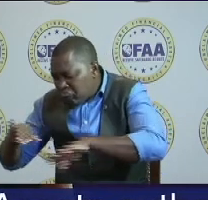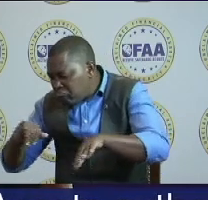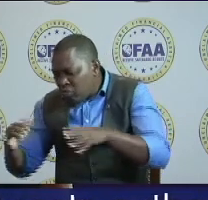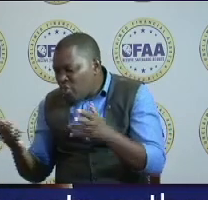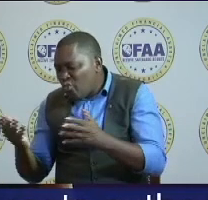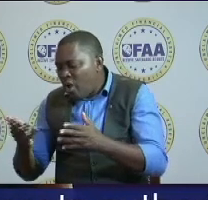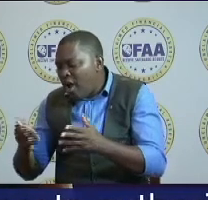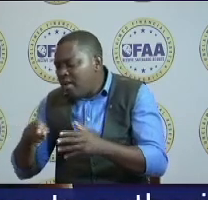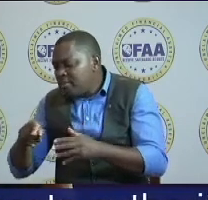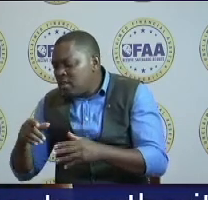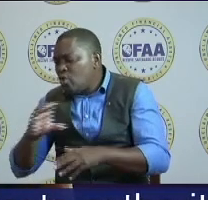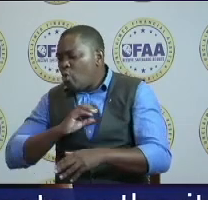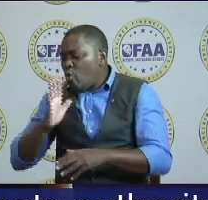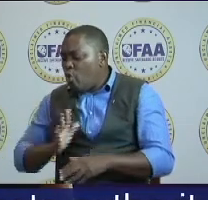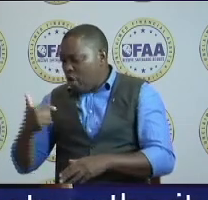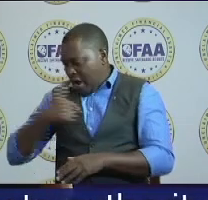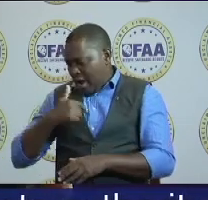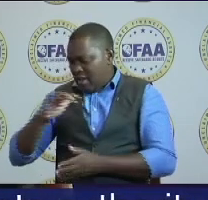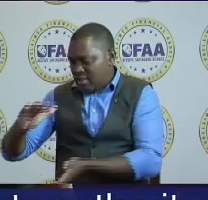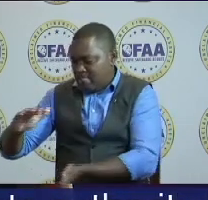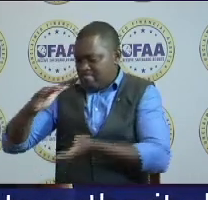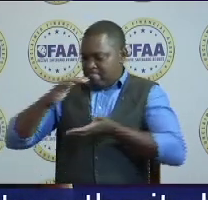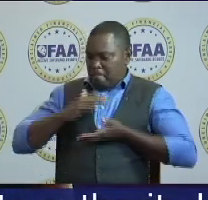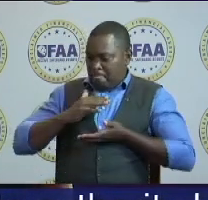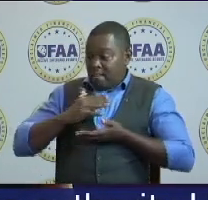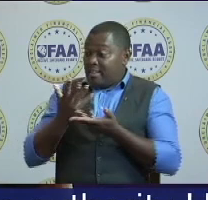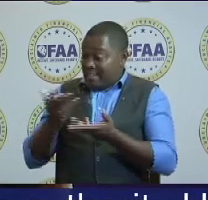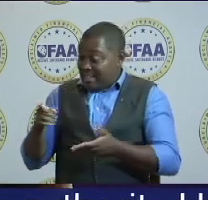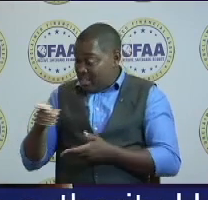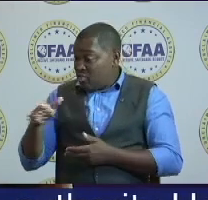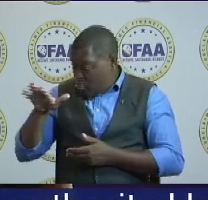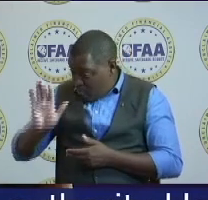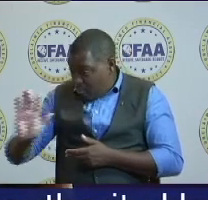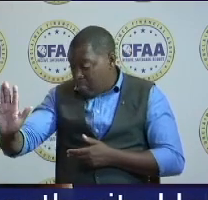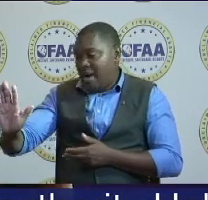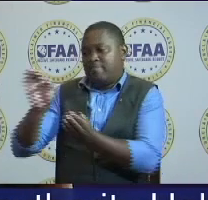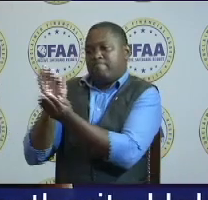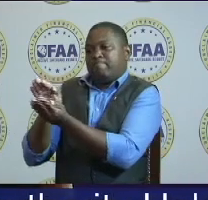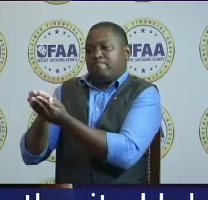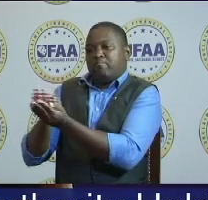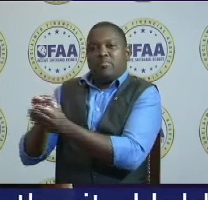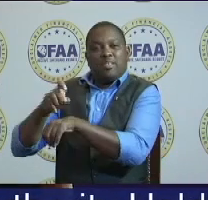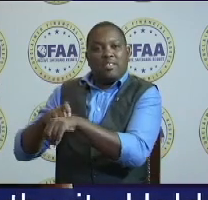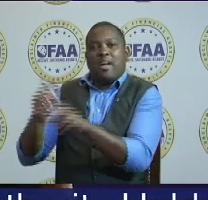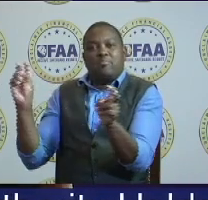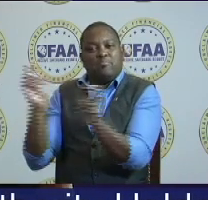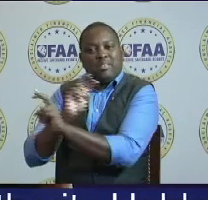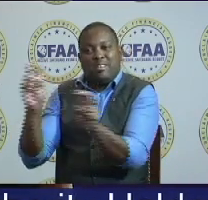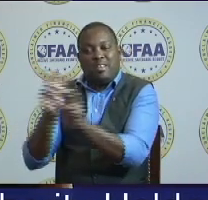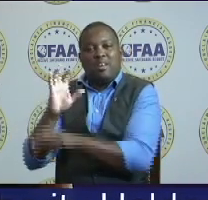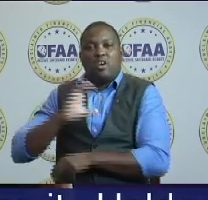take custody, and what does not belong to us, you will remain with them as a commercial banks as you continue looking for their rightful